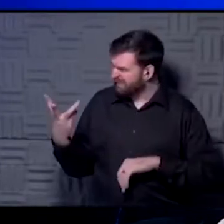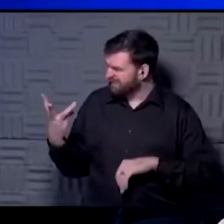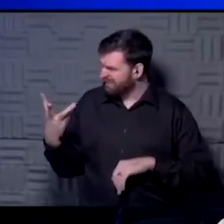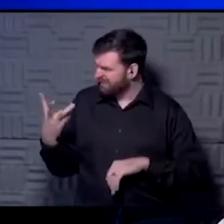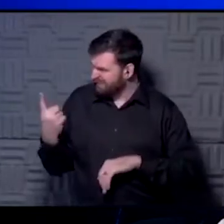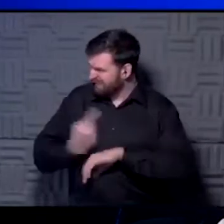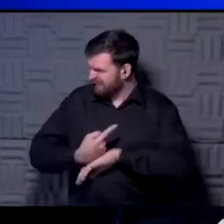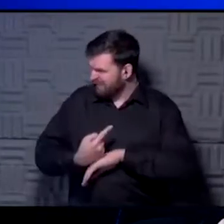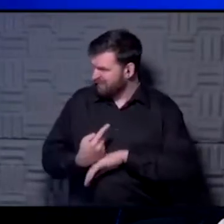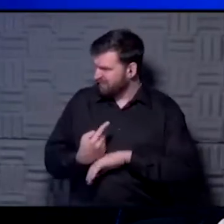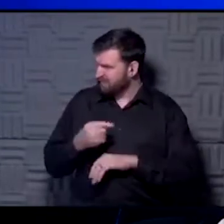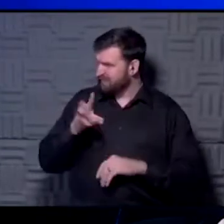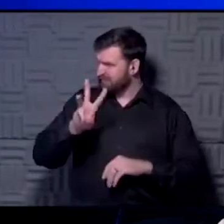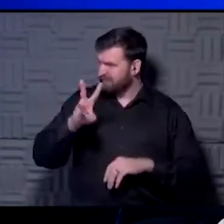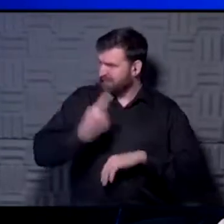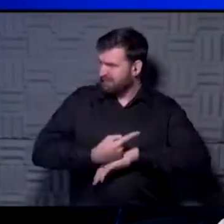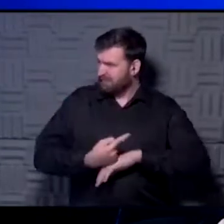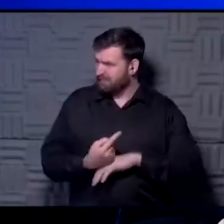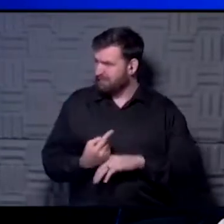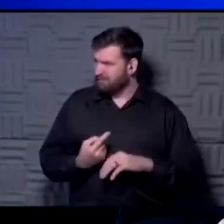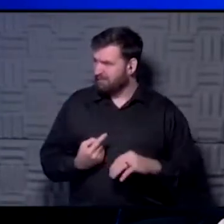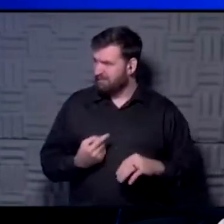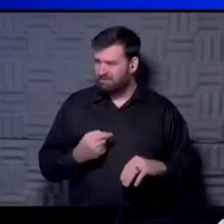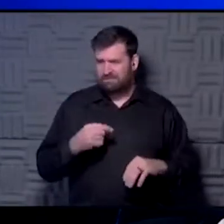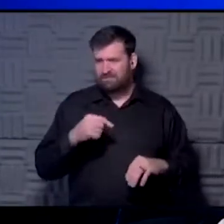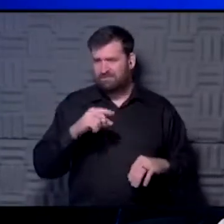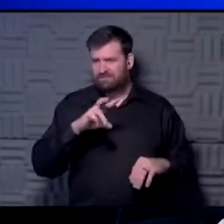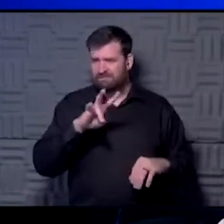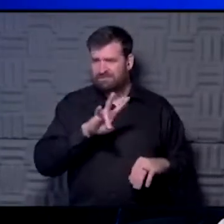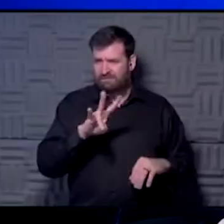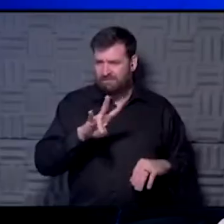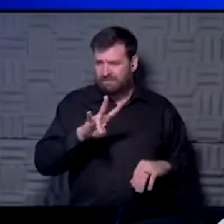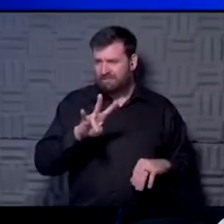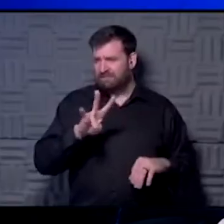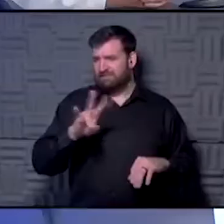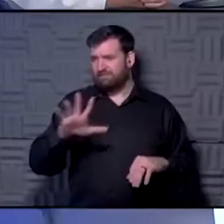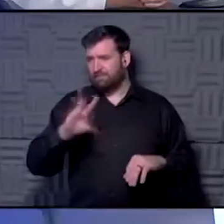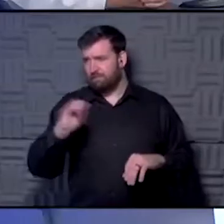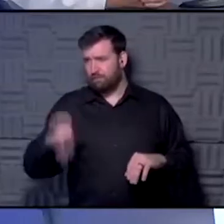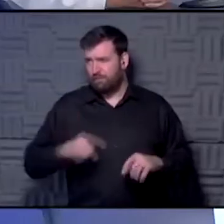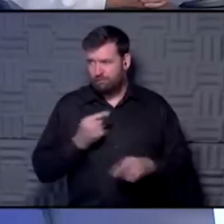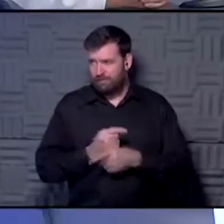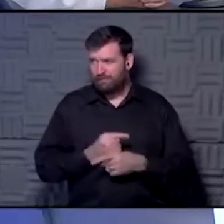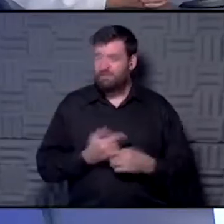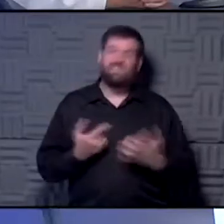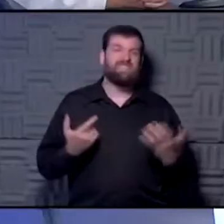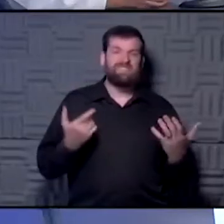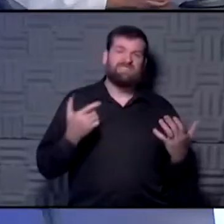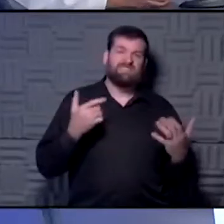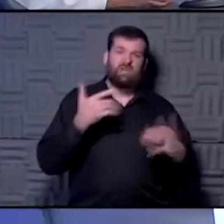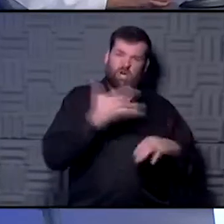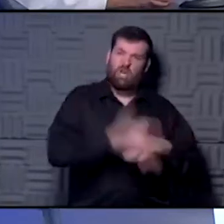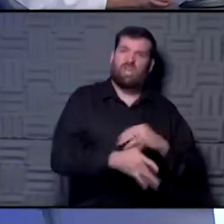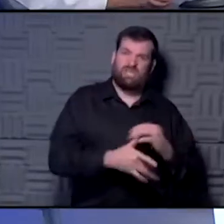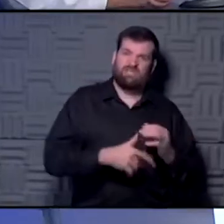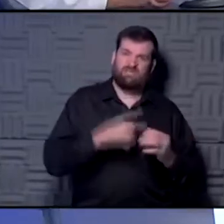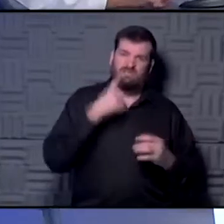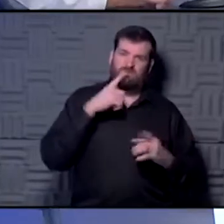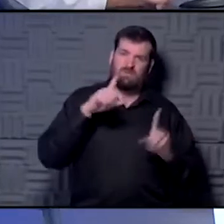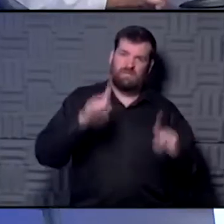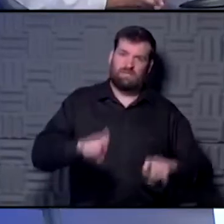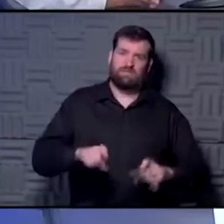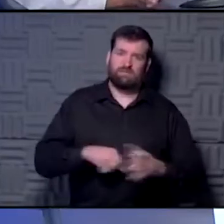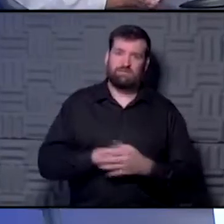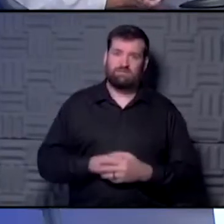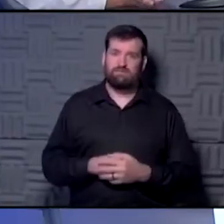statistics that he's had 6 days. So that's what, 70, 75%, right? Yeah. 6 days is a little early to be giving a test. That's what I was going to